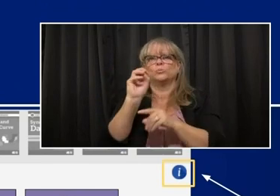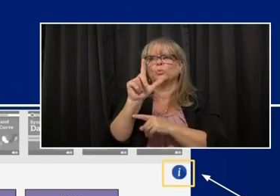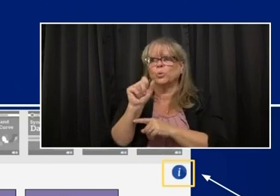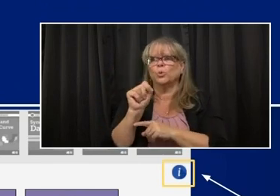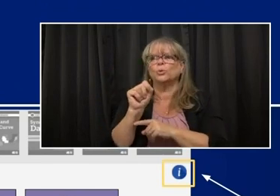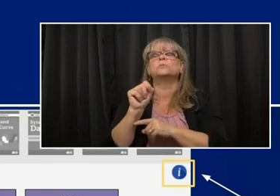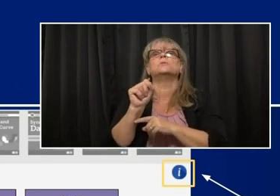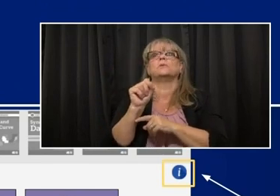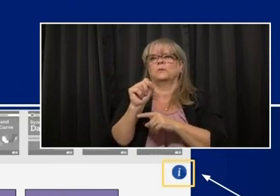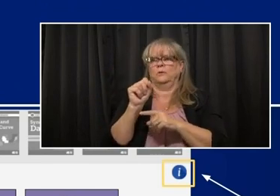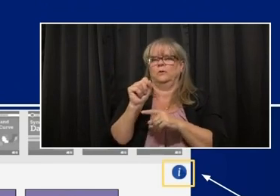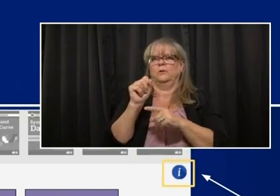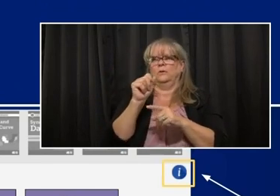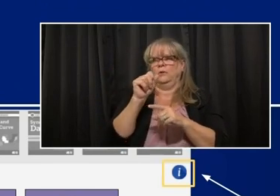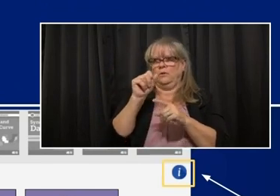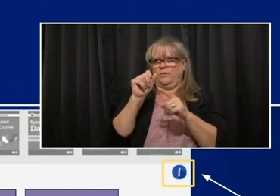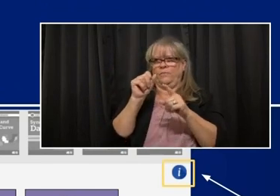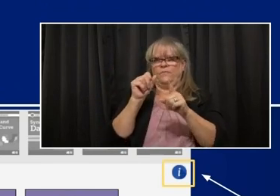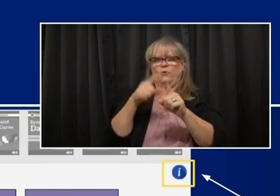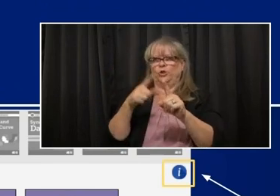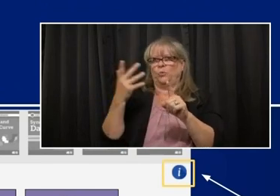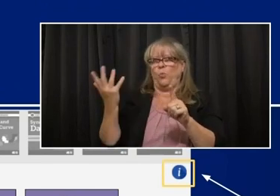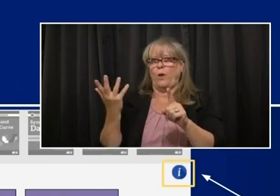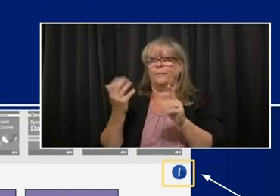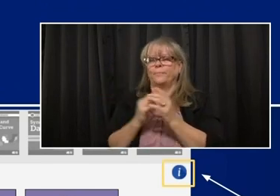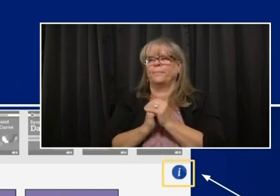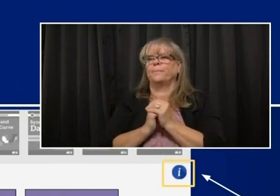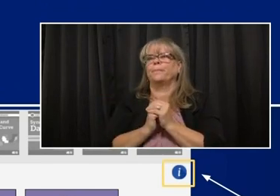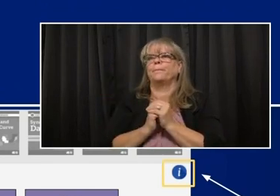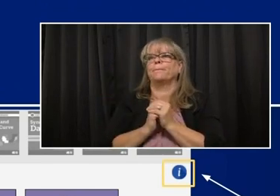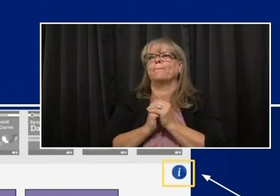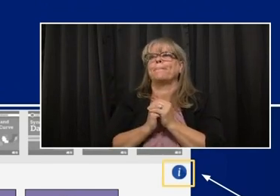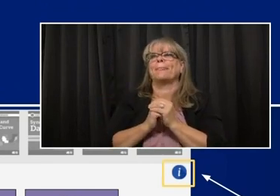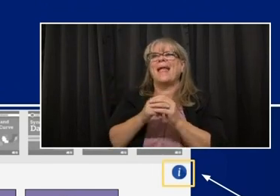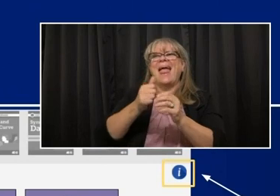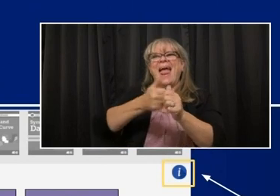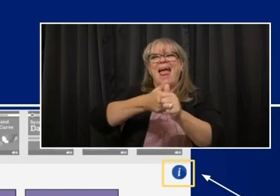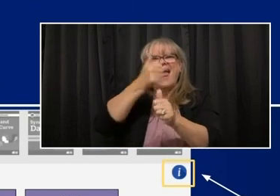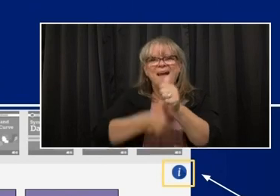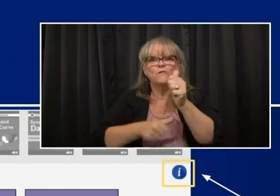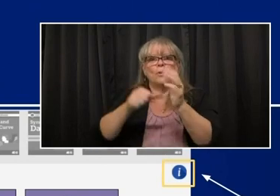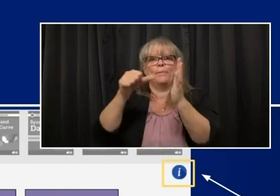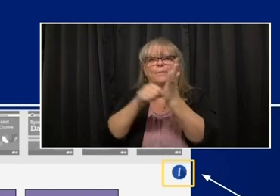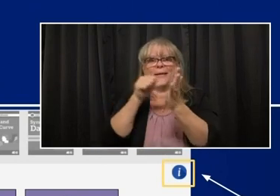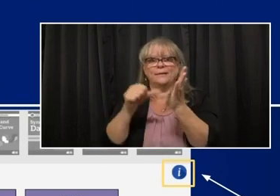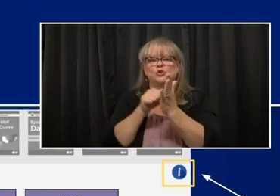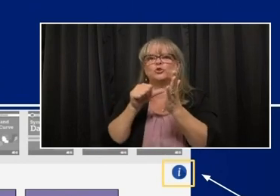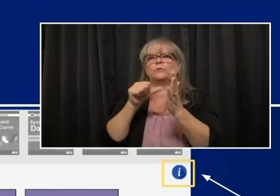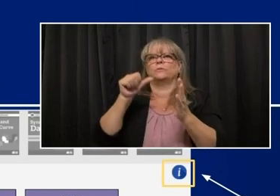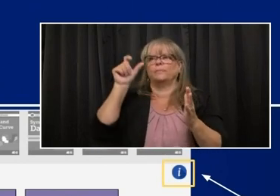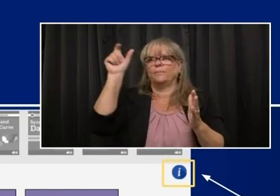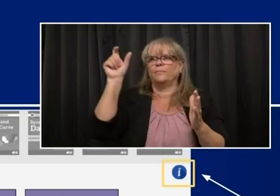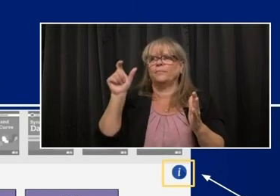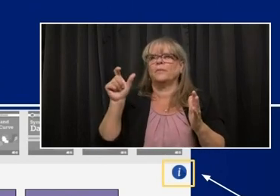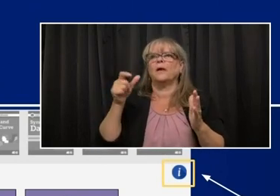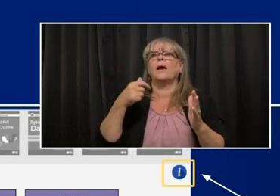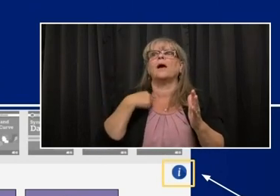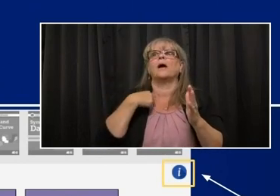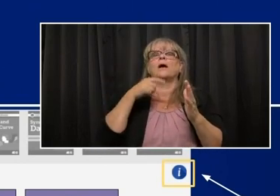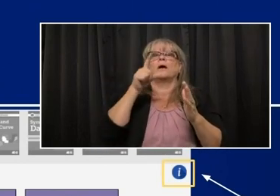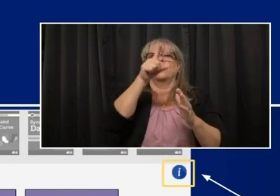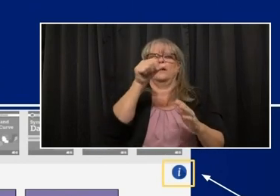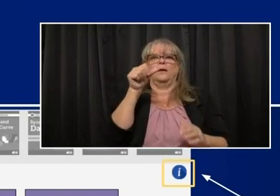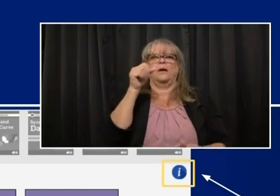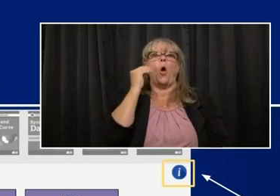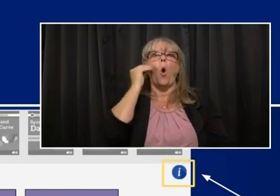first thing I want to point out to you is that on every single page in this website, what you'll see is a home button, which allows you to navigate quickly